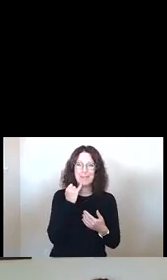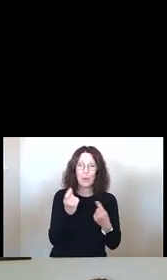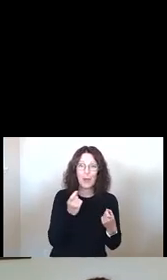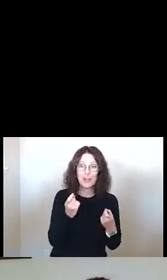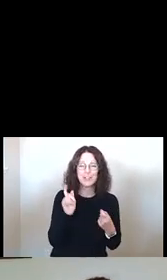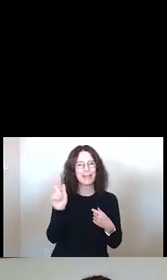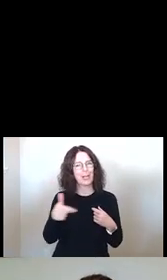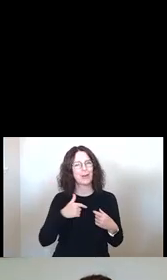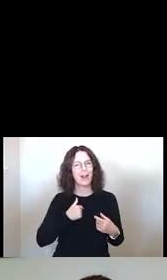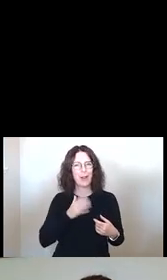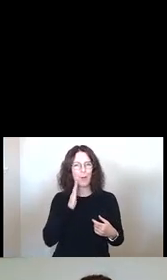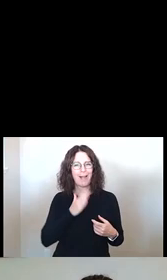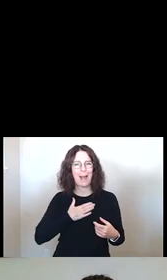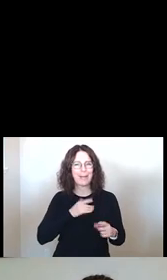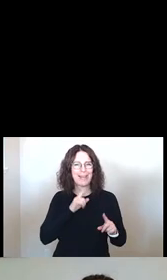all.